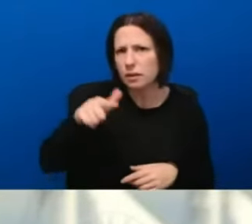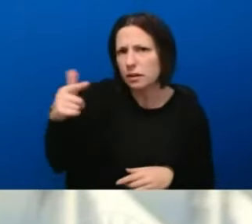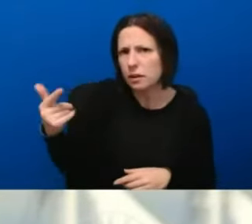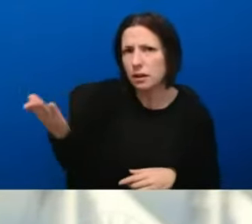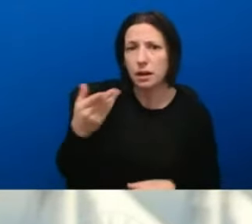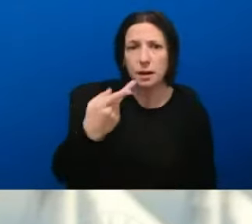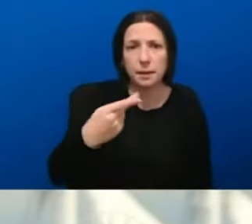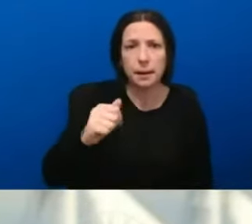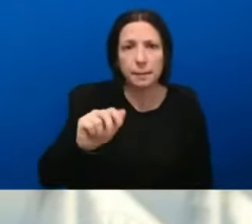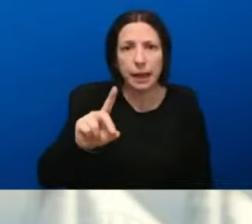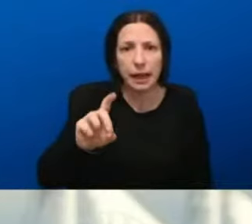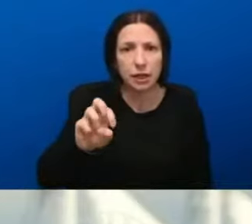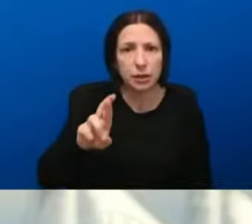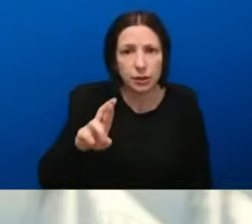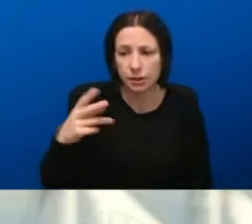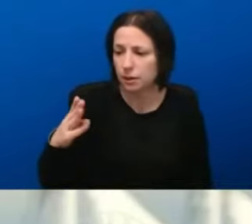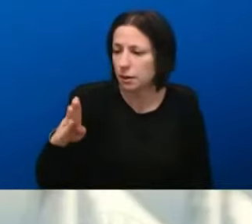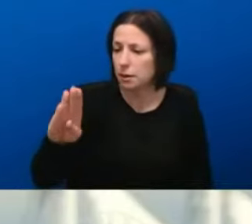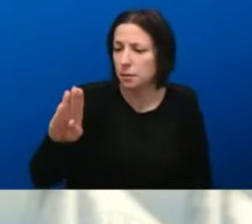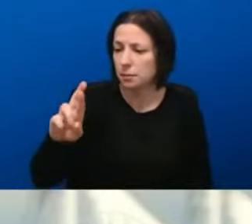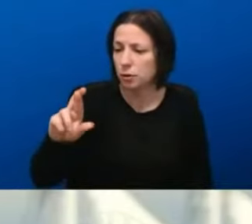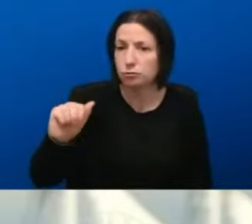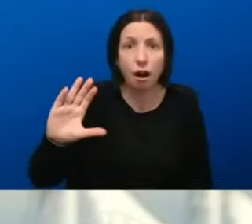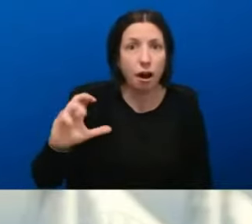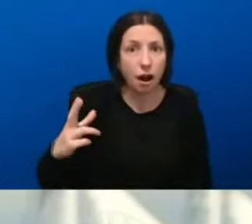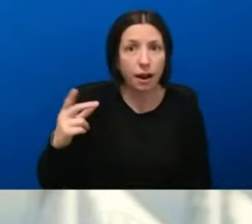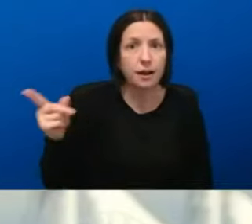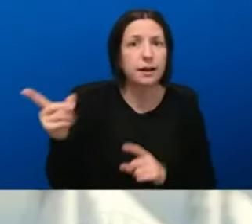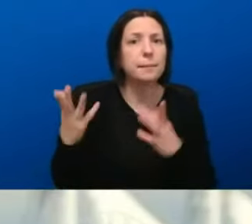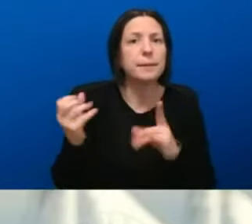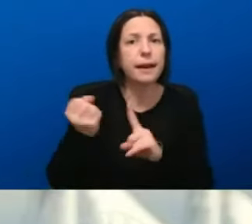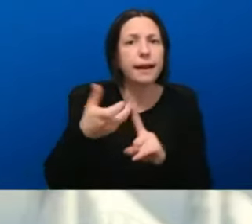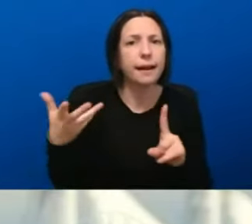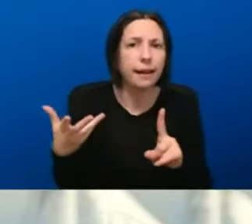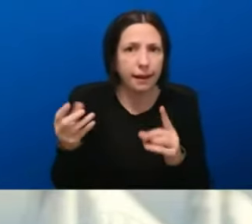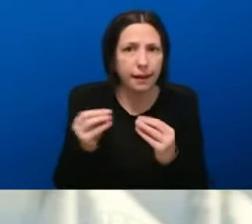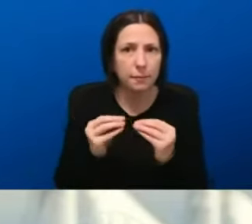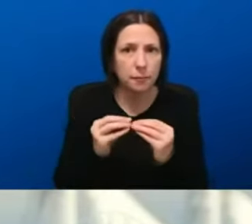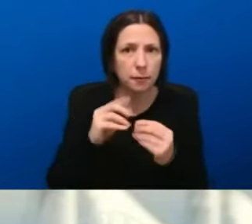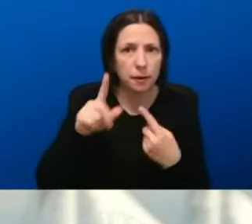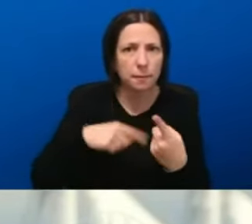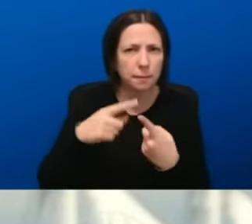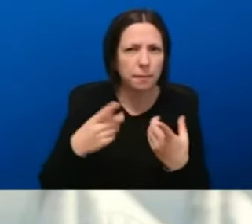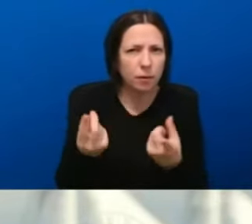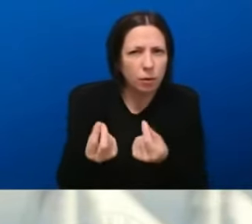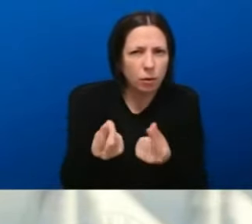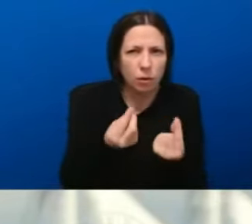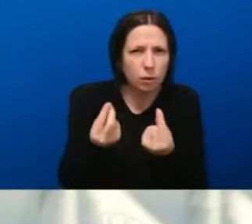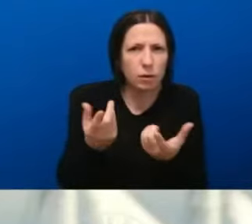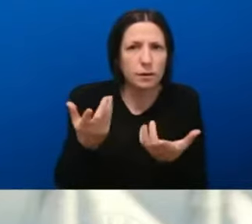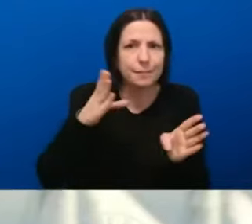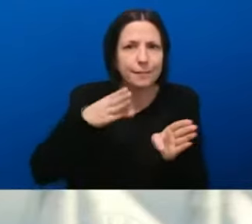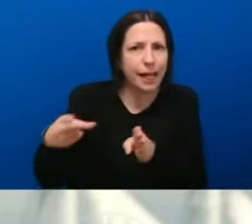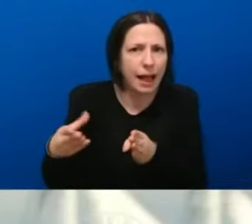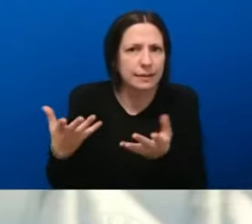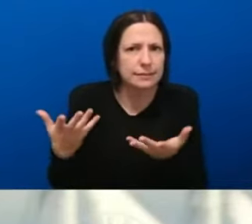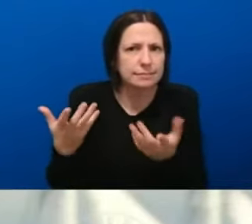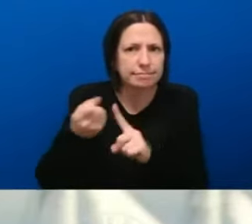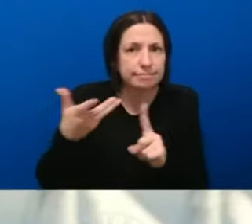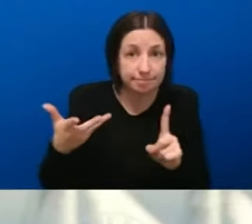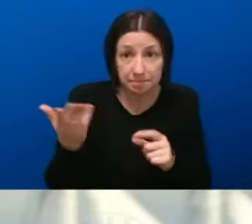I'll turn it over perhaps to Peter Brock, who might be able to add a little bit more about the operation